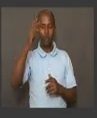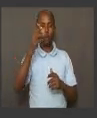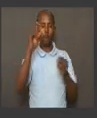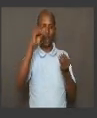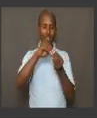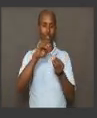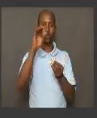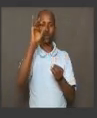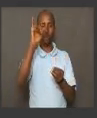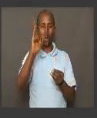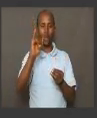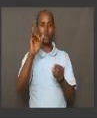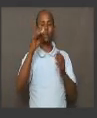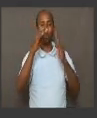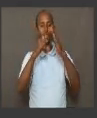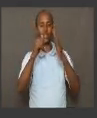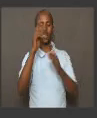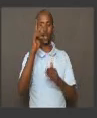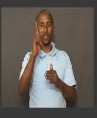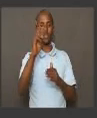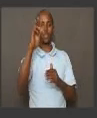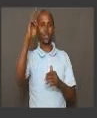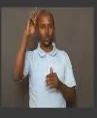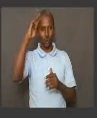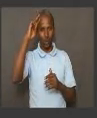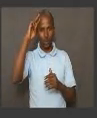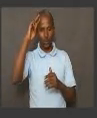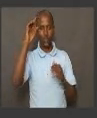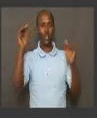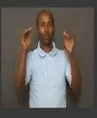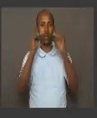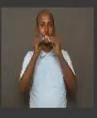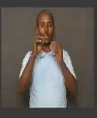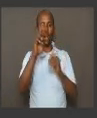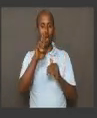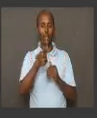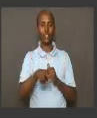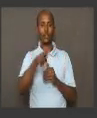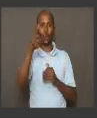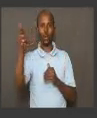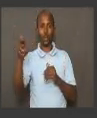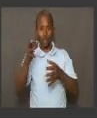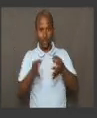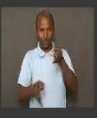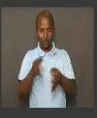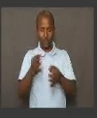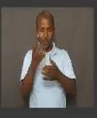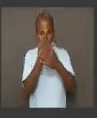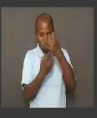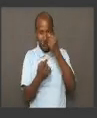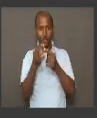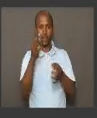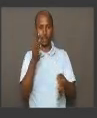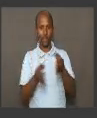y minus k squared equals r squared if and only